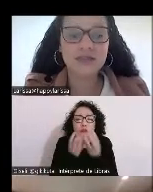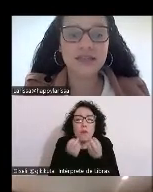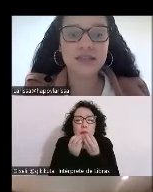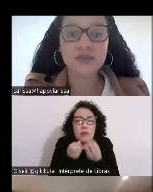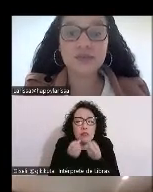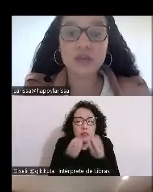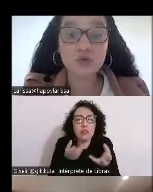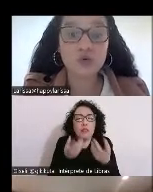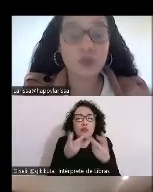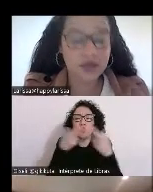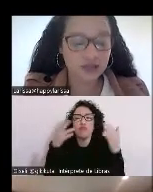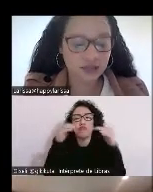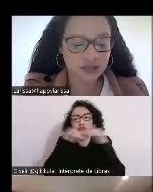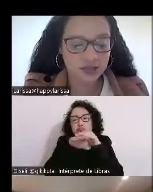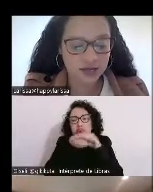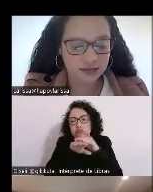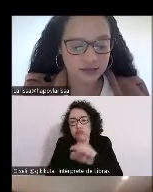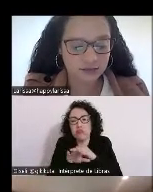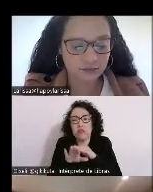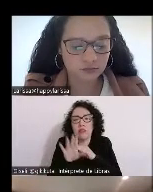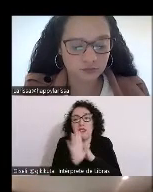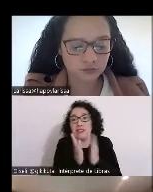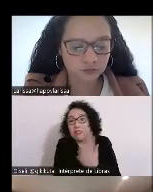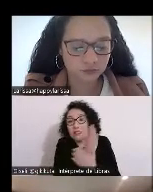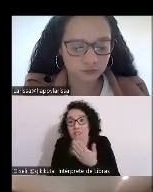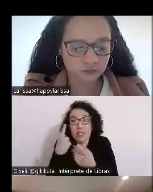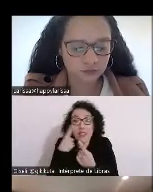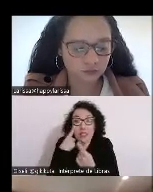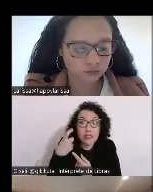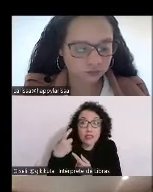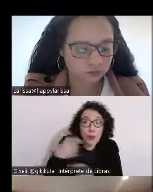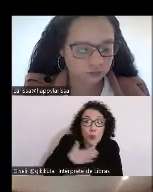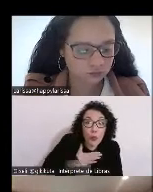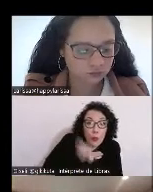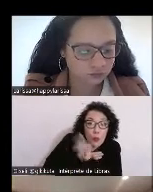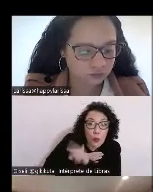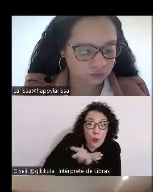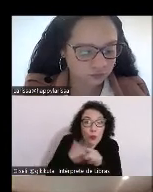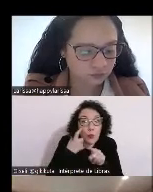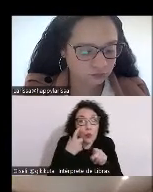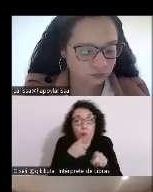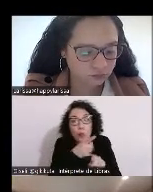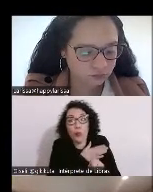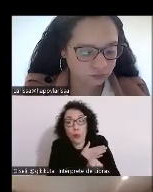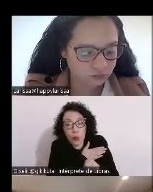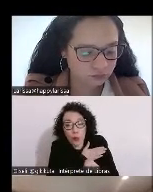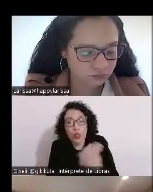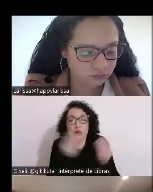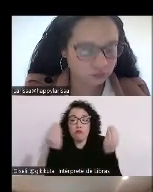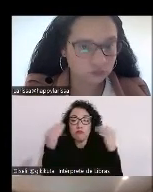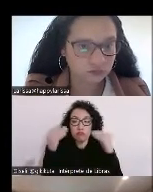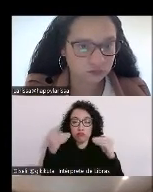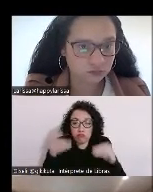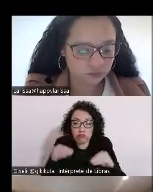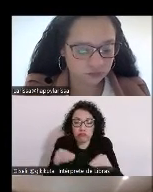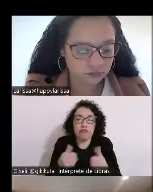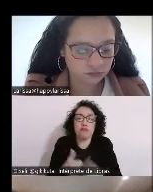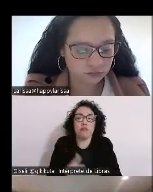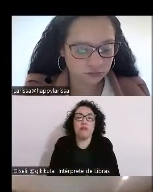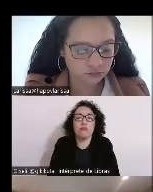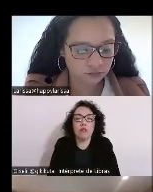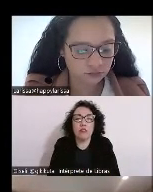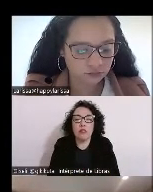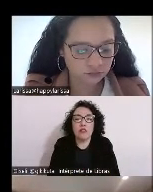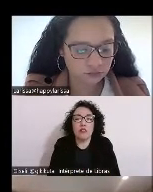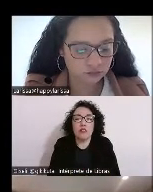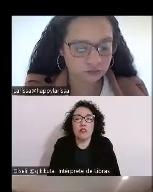armazenados ali dentro, de acordo com áreas de interesse. And here we see an example. This is a